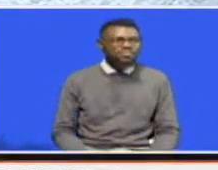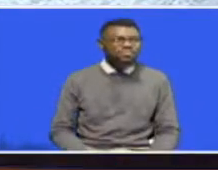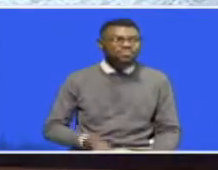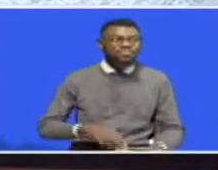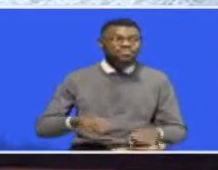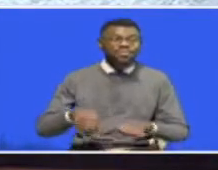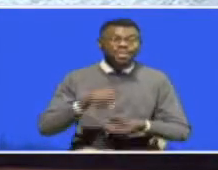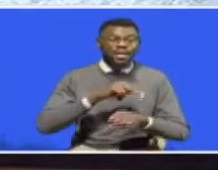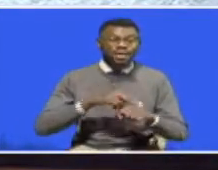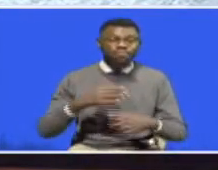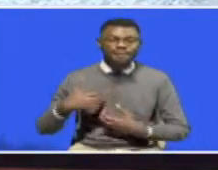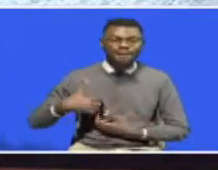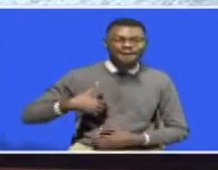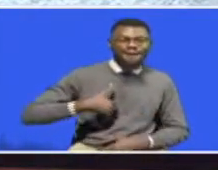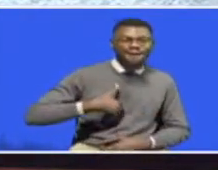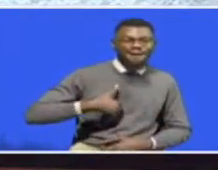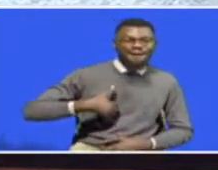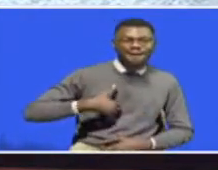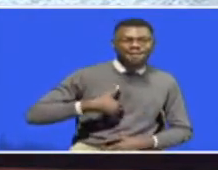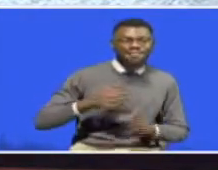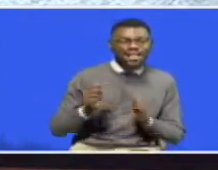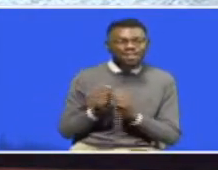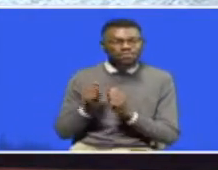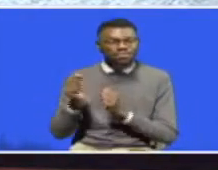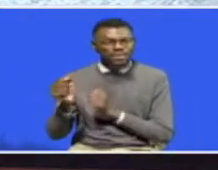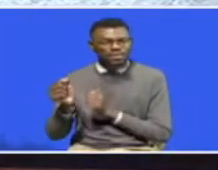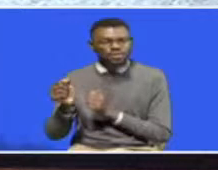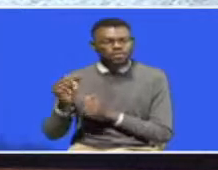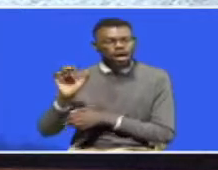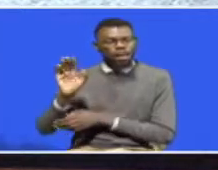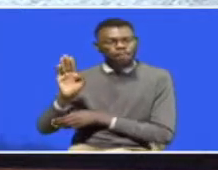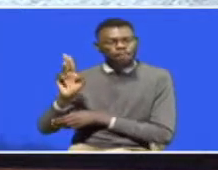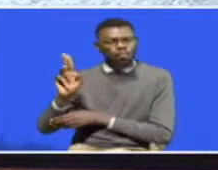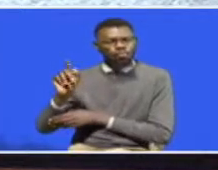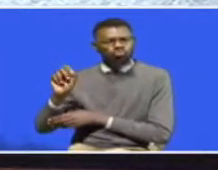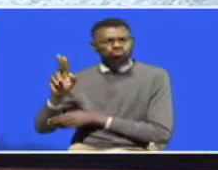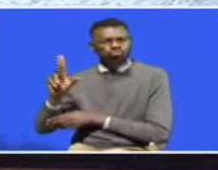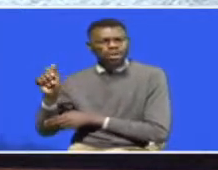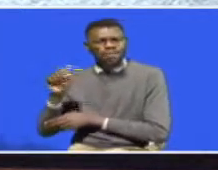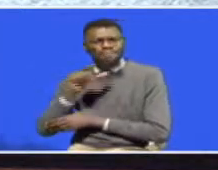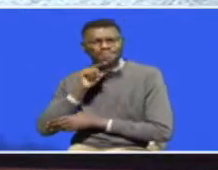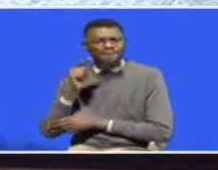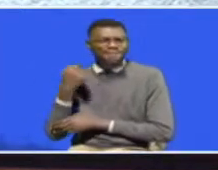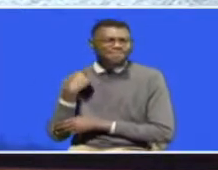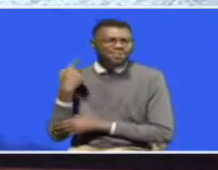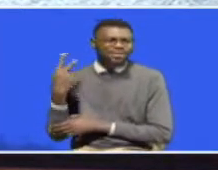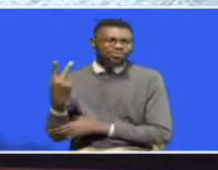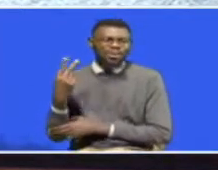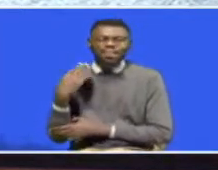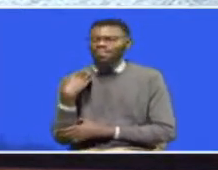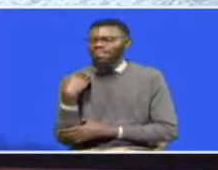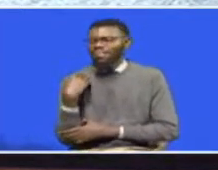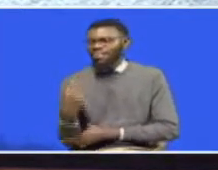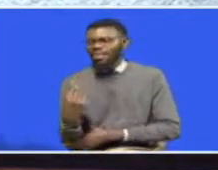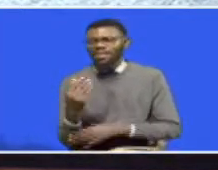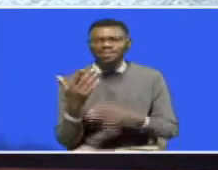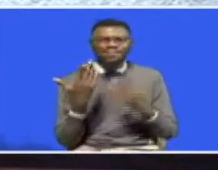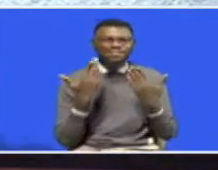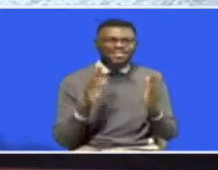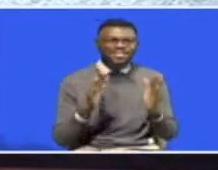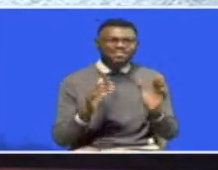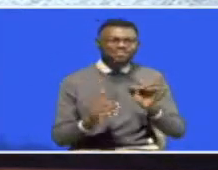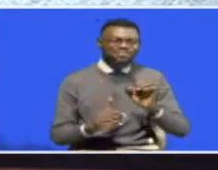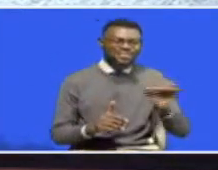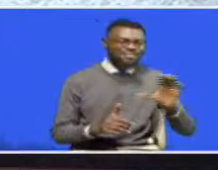National 15's rugby champions Butla Boys from Busia County finished second in the recently concluded East Africa